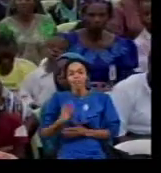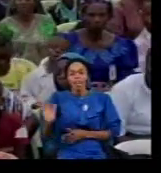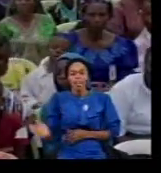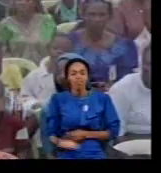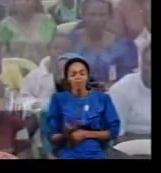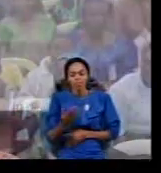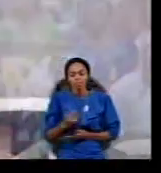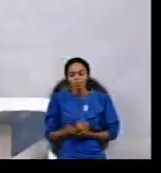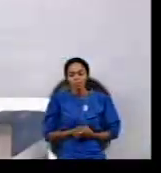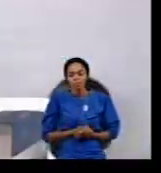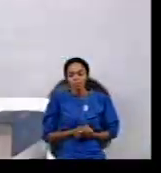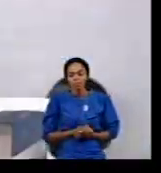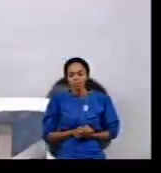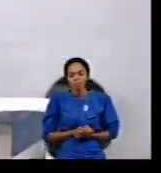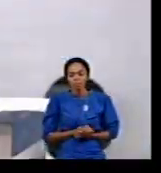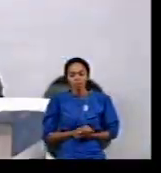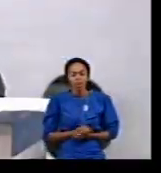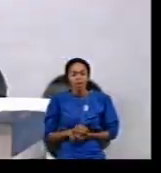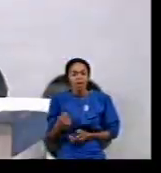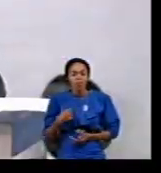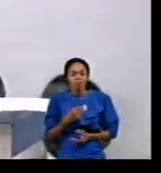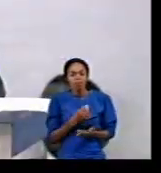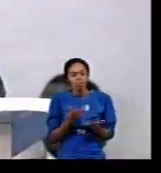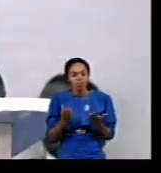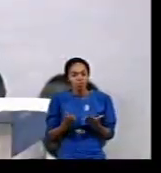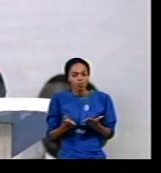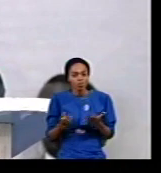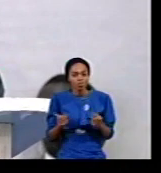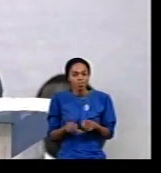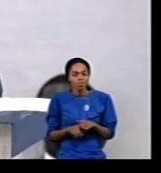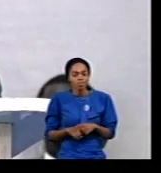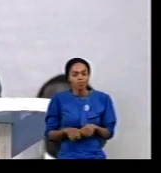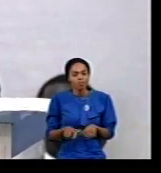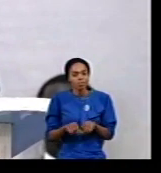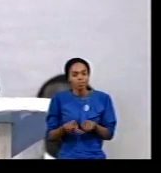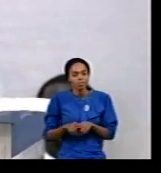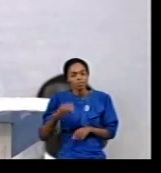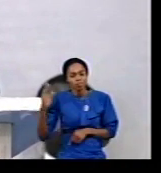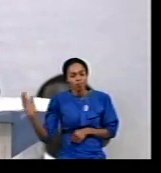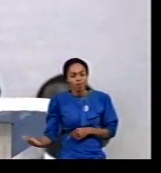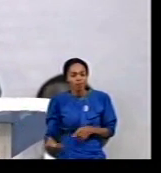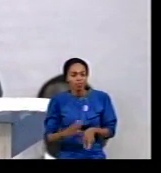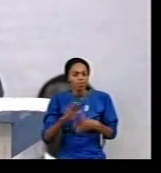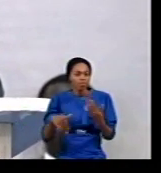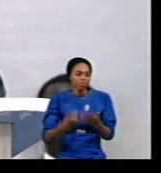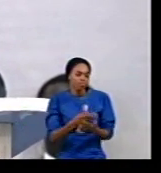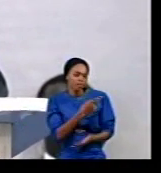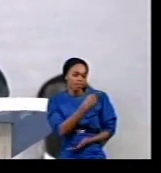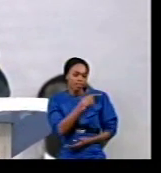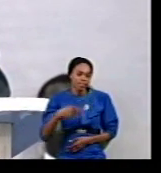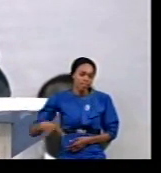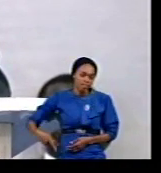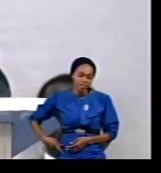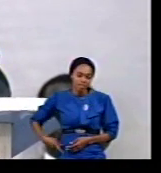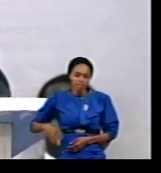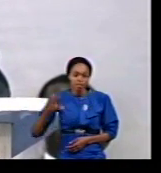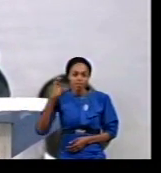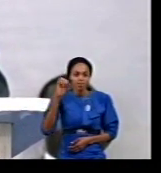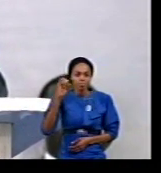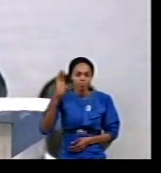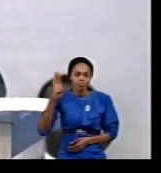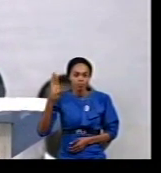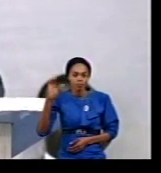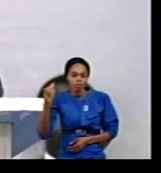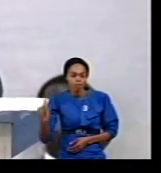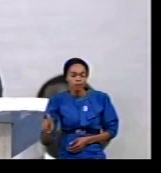faithfulness. Let's see the assignment the Lord has given. We're looking at Ephesians chapter 6 again. Of Joshua Judges chapter 6, and I'm reading from